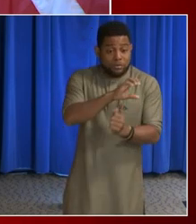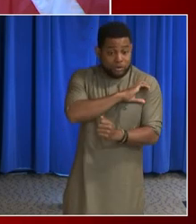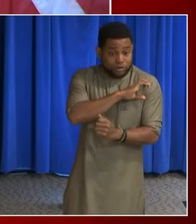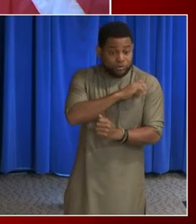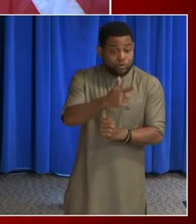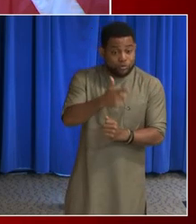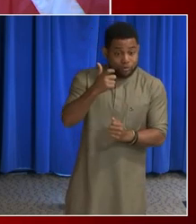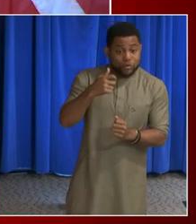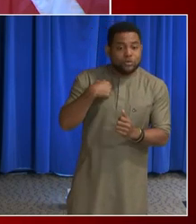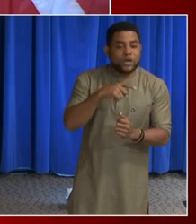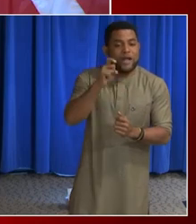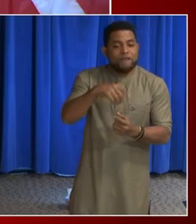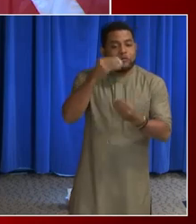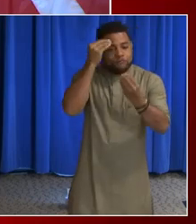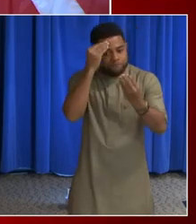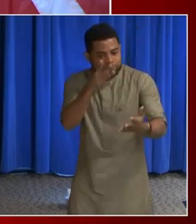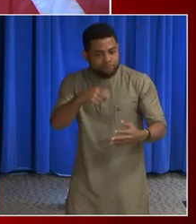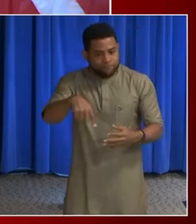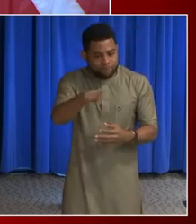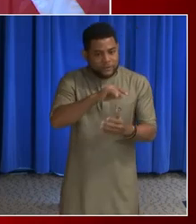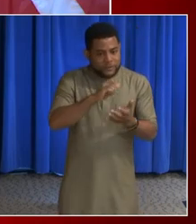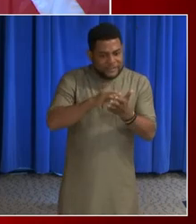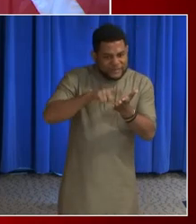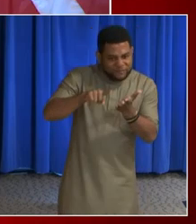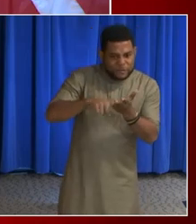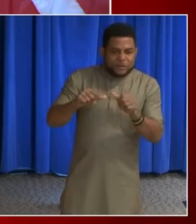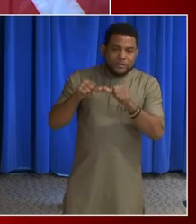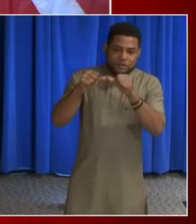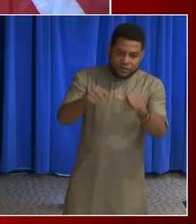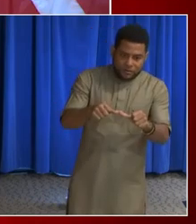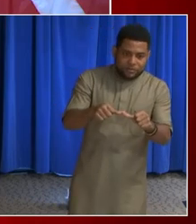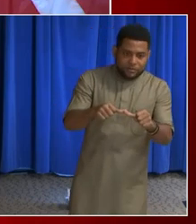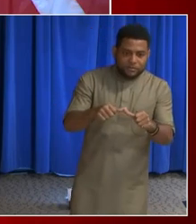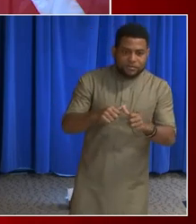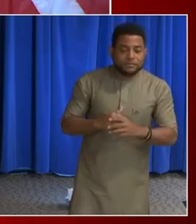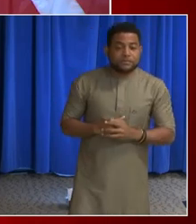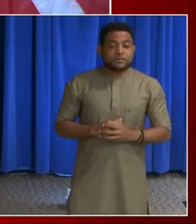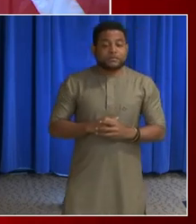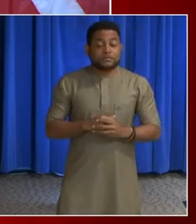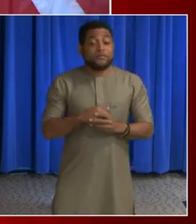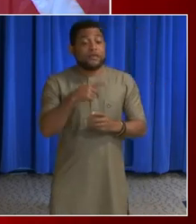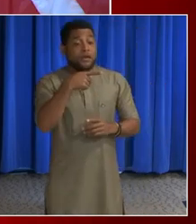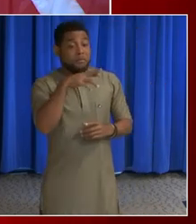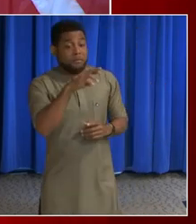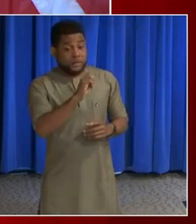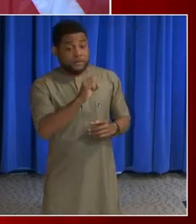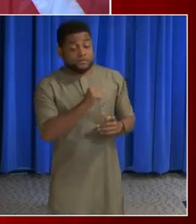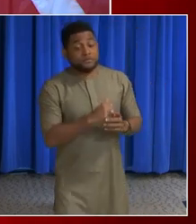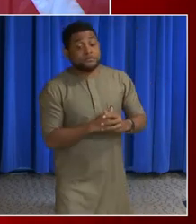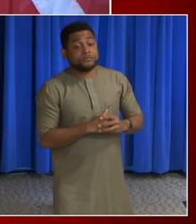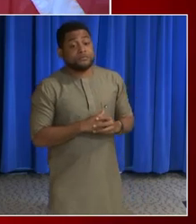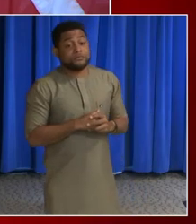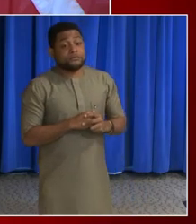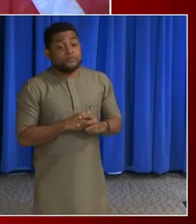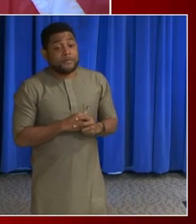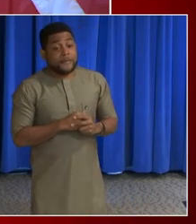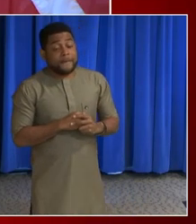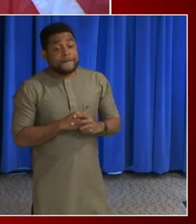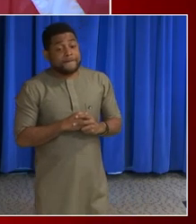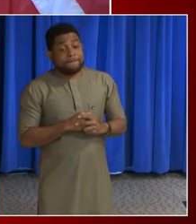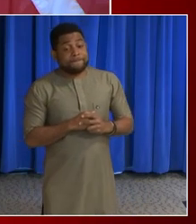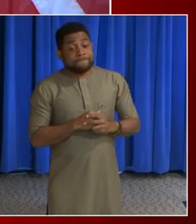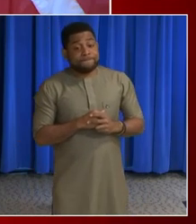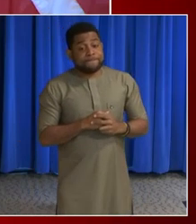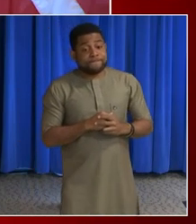that that investigation happen. Yes, in the back. Okay, we're going to ask. Hold on,